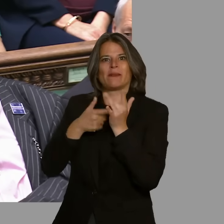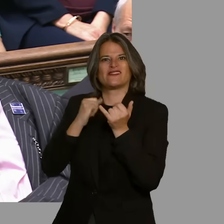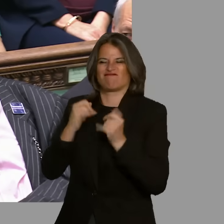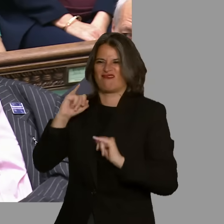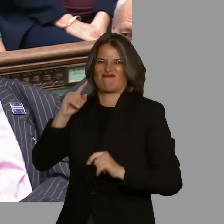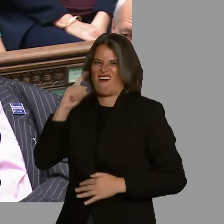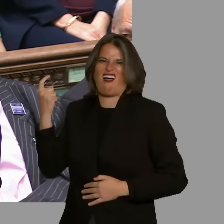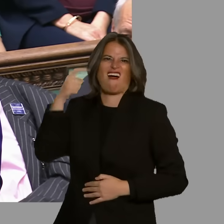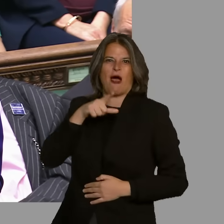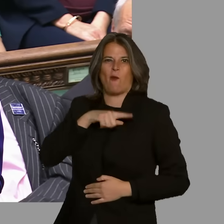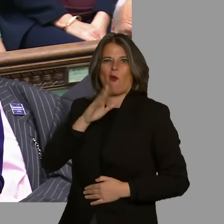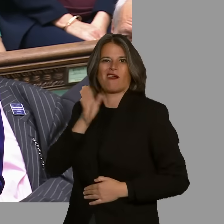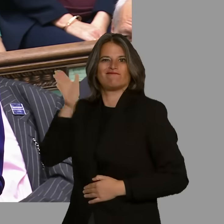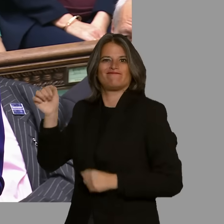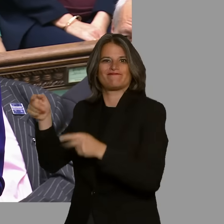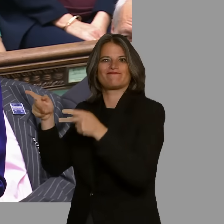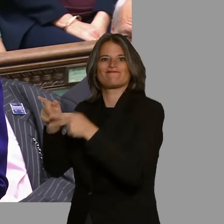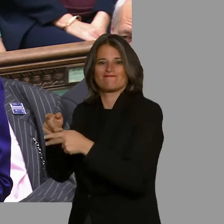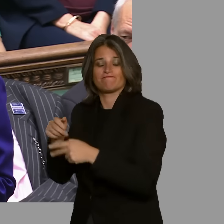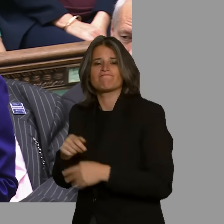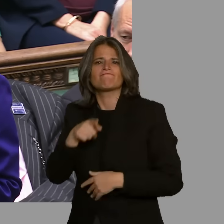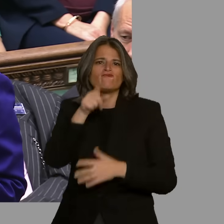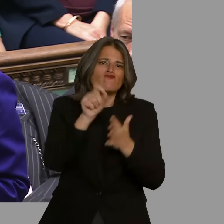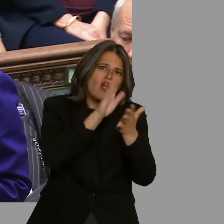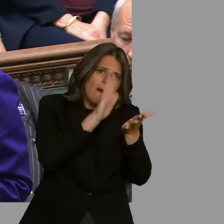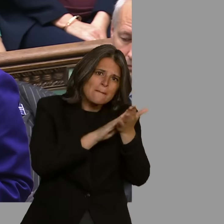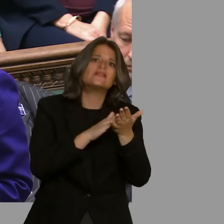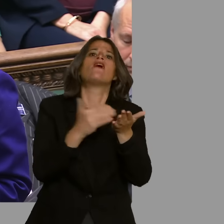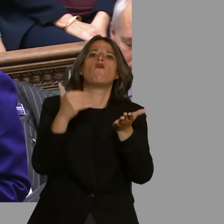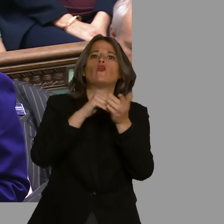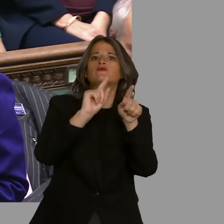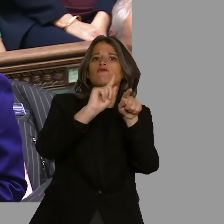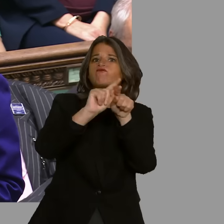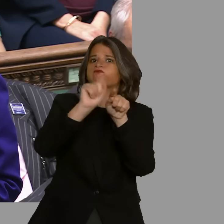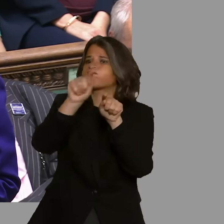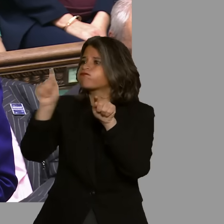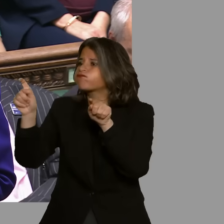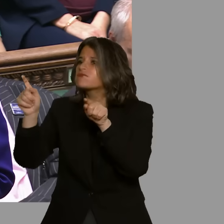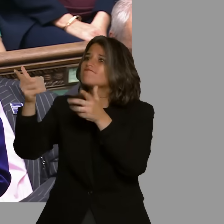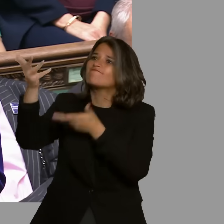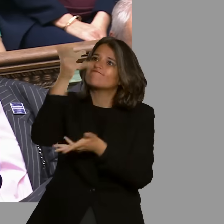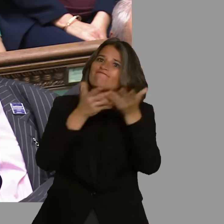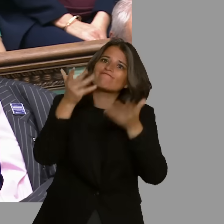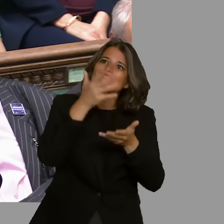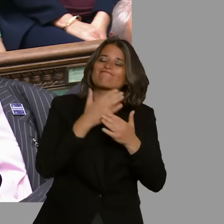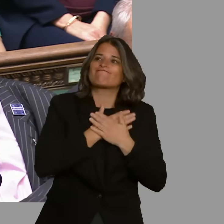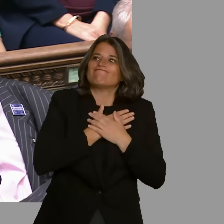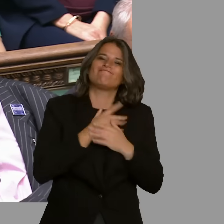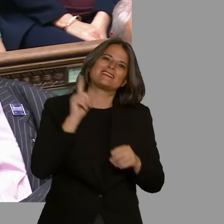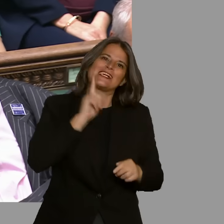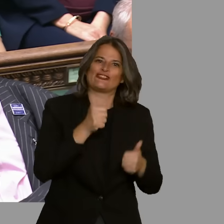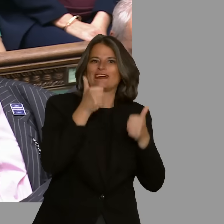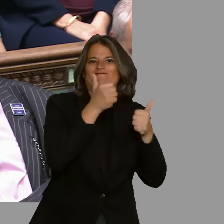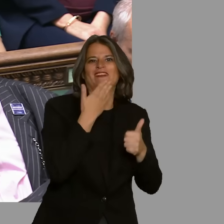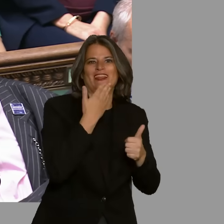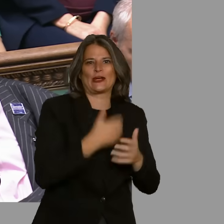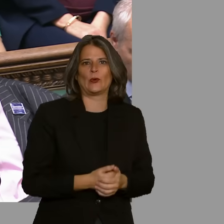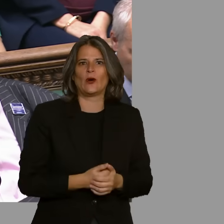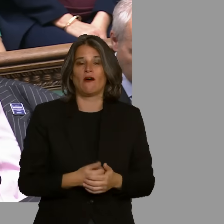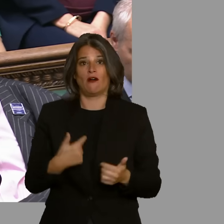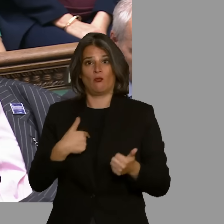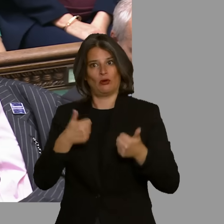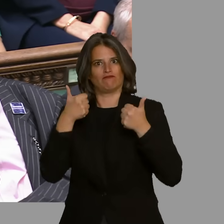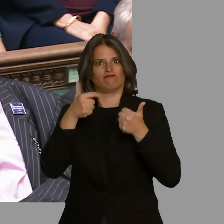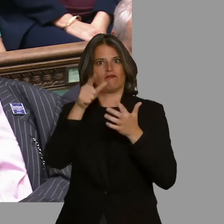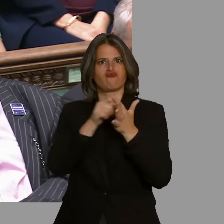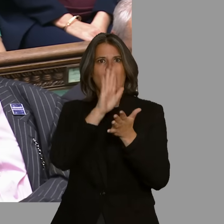will scrutinise those witness statements closely, but it is clear there are still many questions to be answered, including questions from Hong Kongers, Mr.